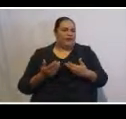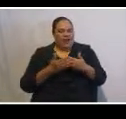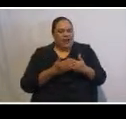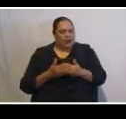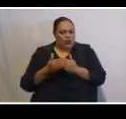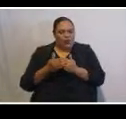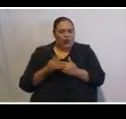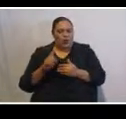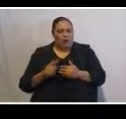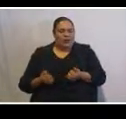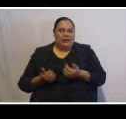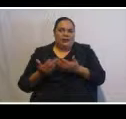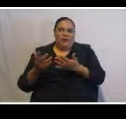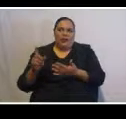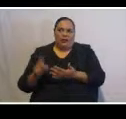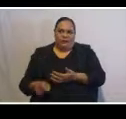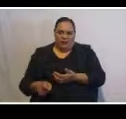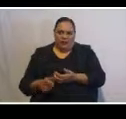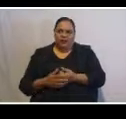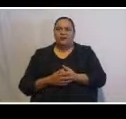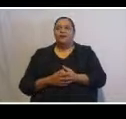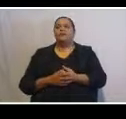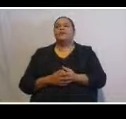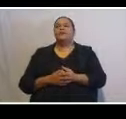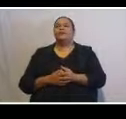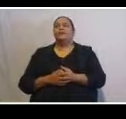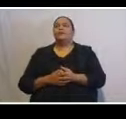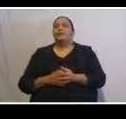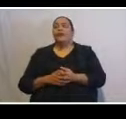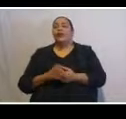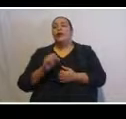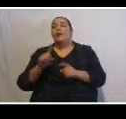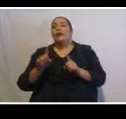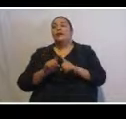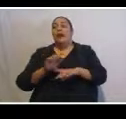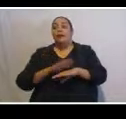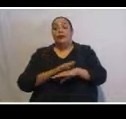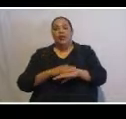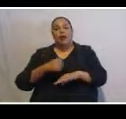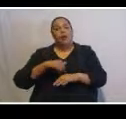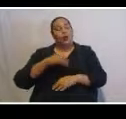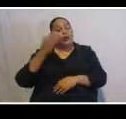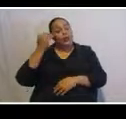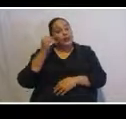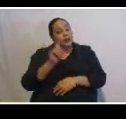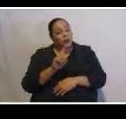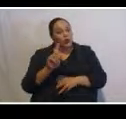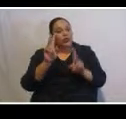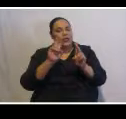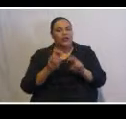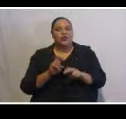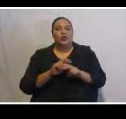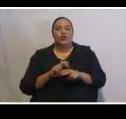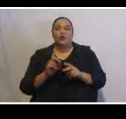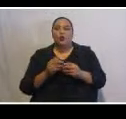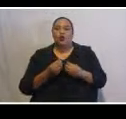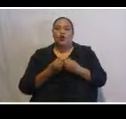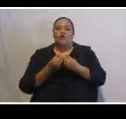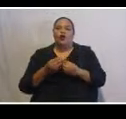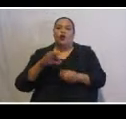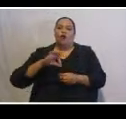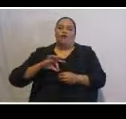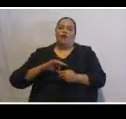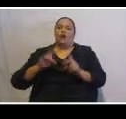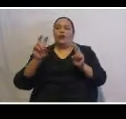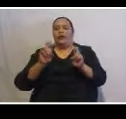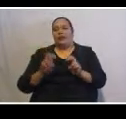secured supply, and at the same time also we expect ESCOM to offer affordable